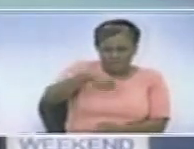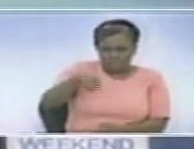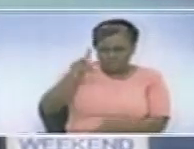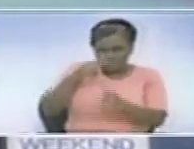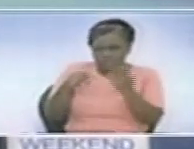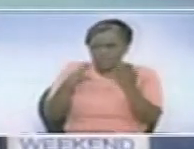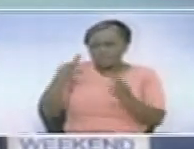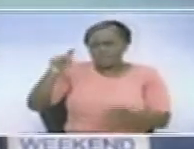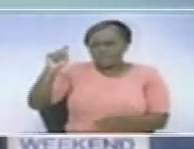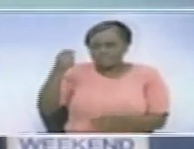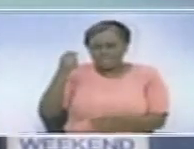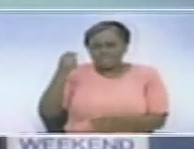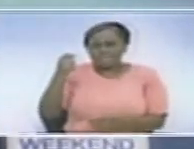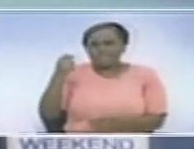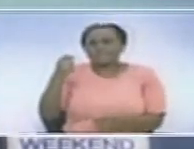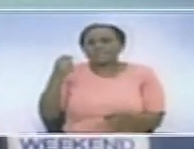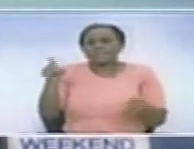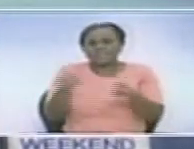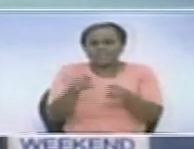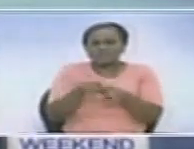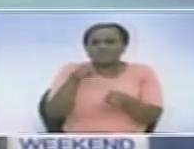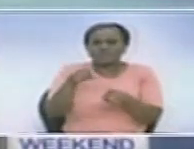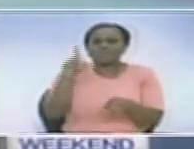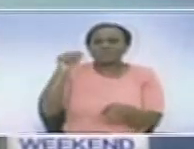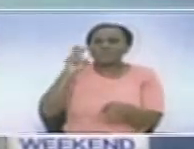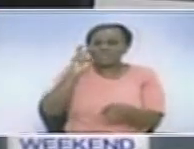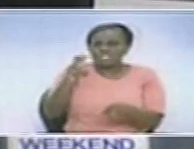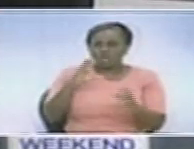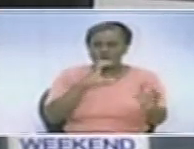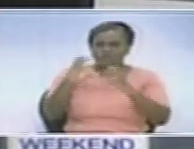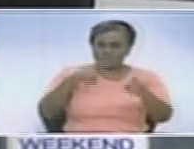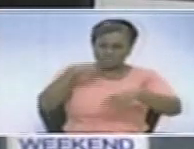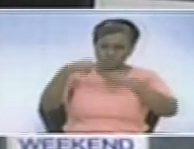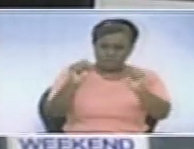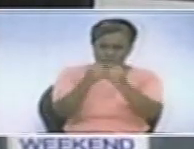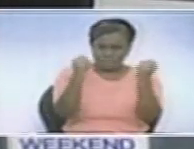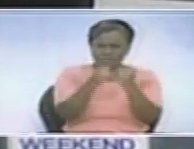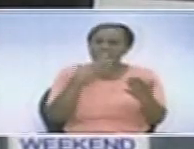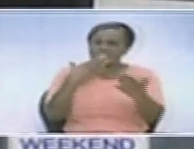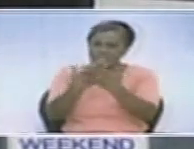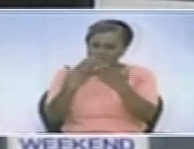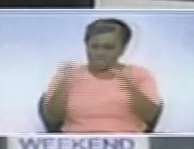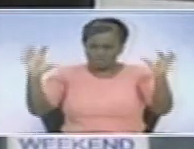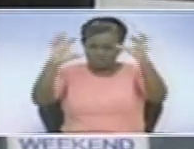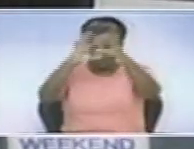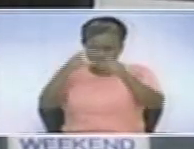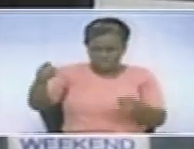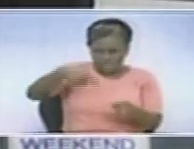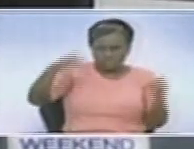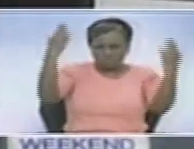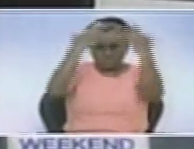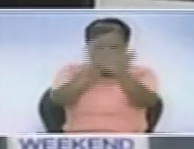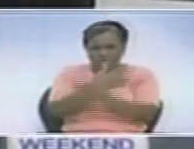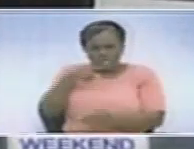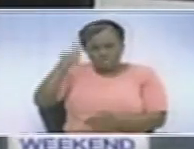Kenya Diplomat. And of course, if you're on Twitter, you've seen a lot of conversations he's been having over the week. Thank you so much for joining us tonight. So UNEP